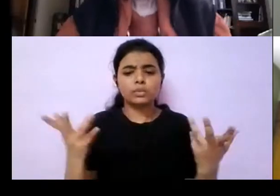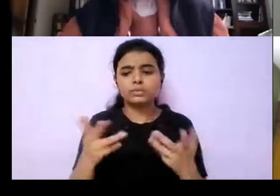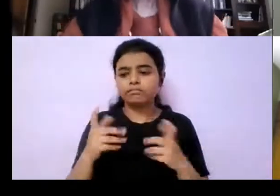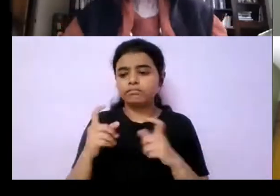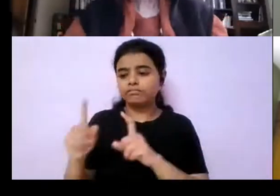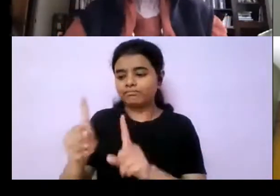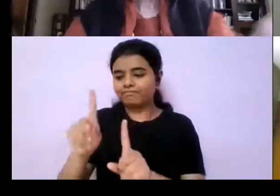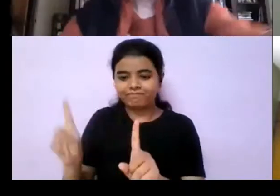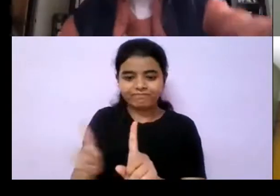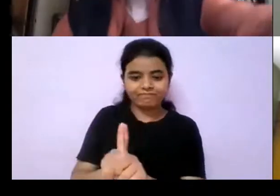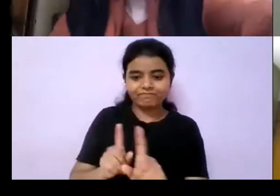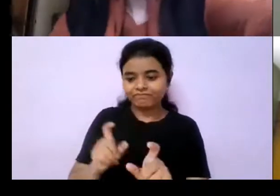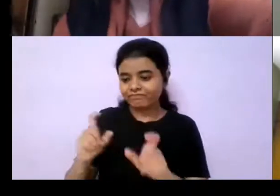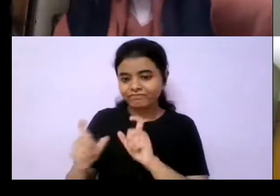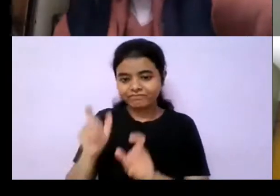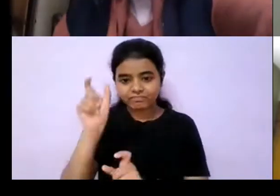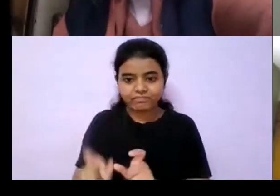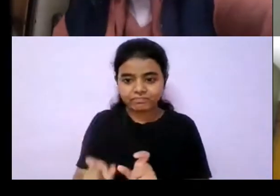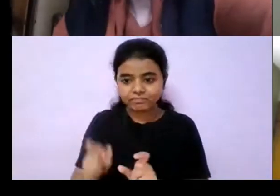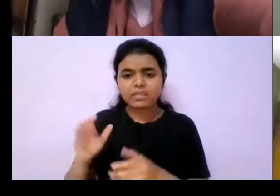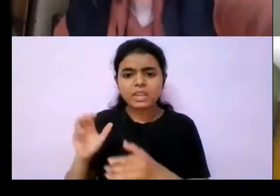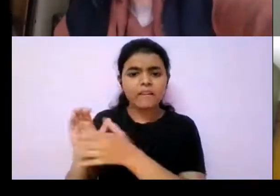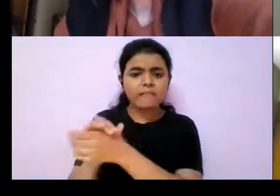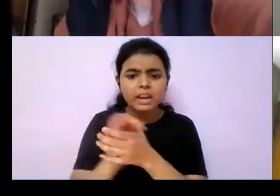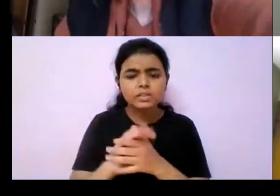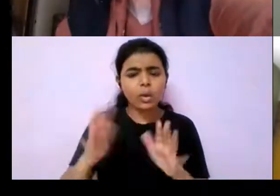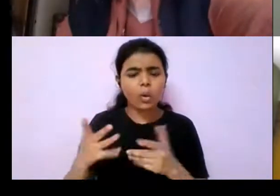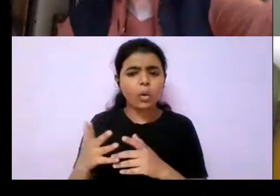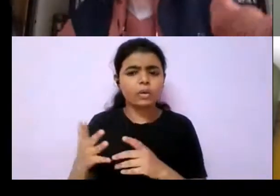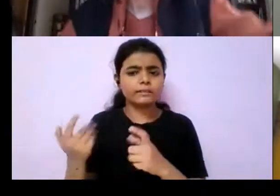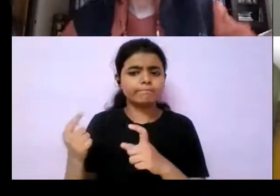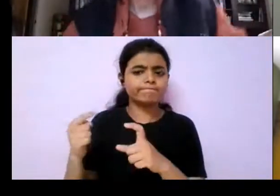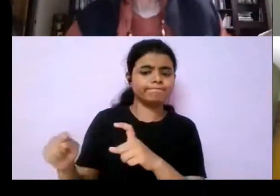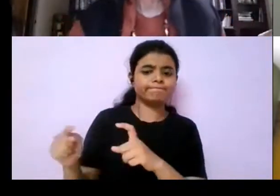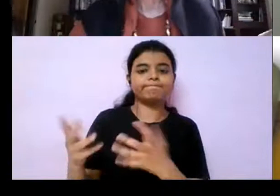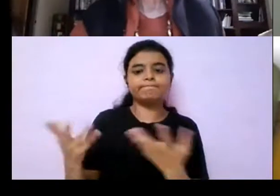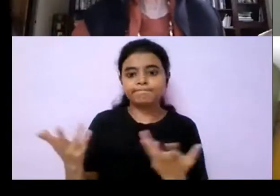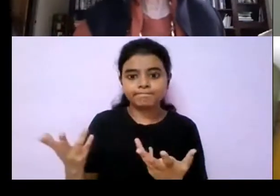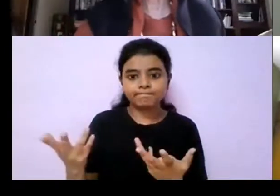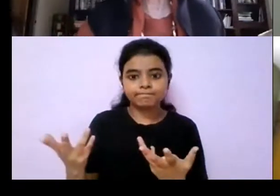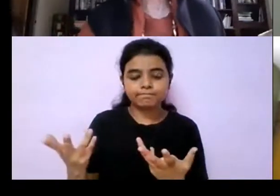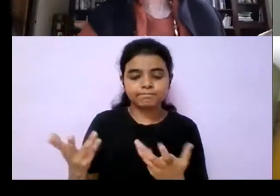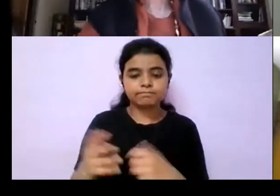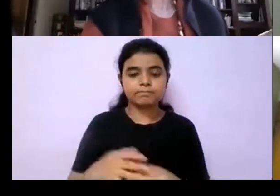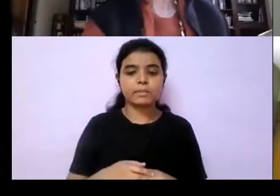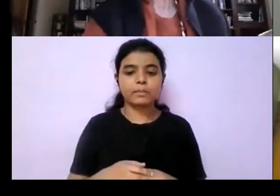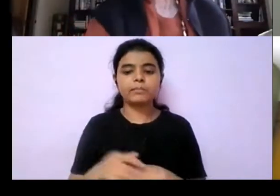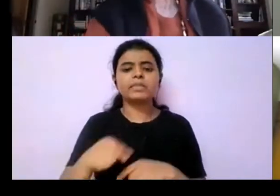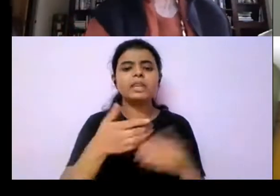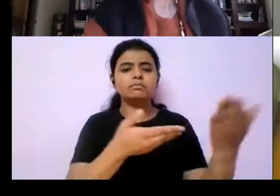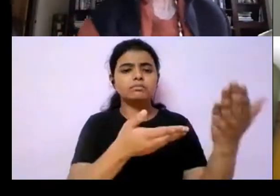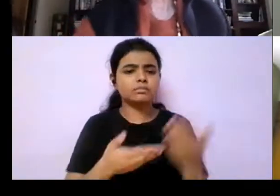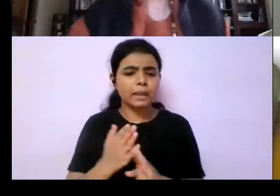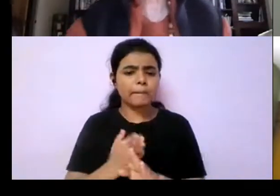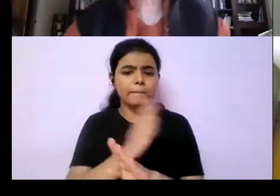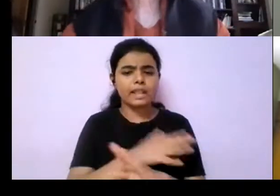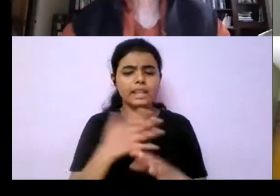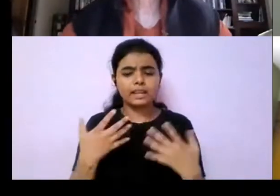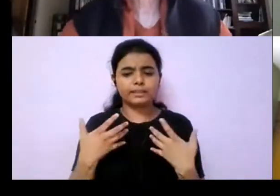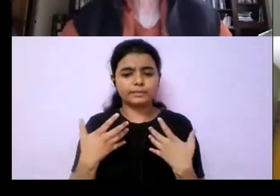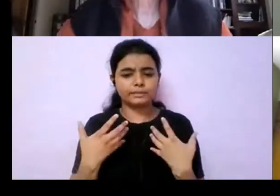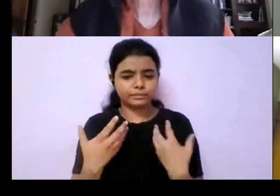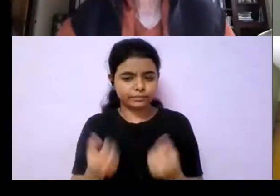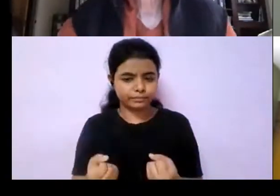friends or are they foes? But before I invite her onto the platform, it is